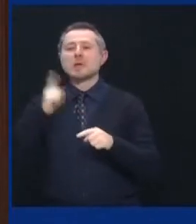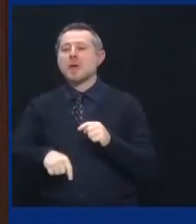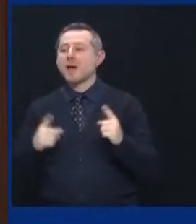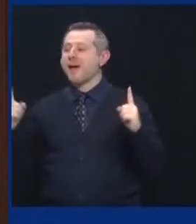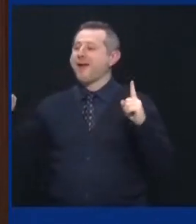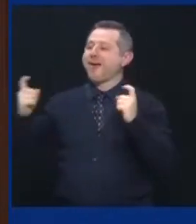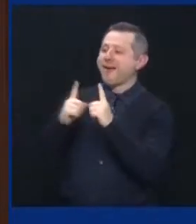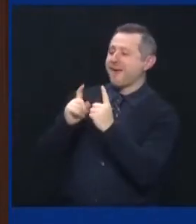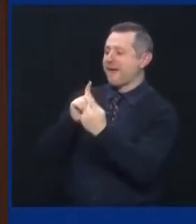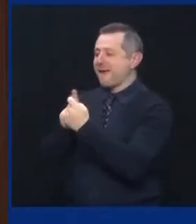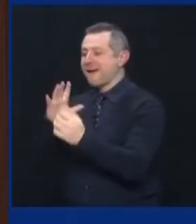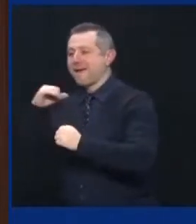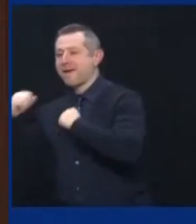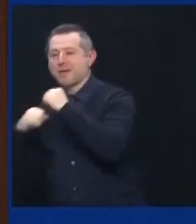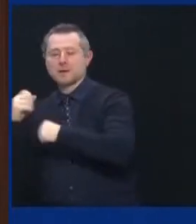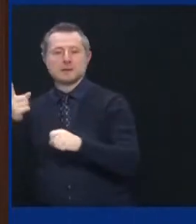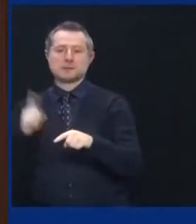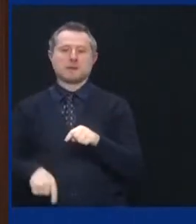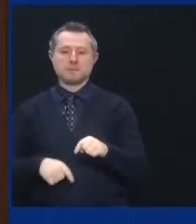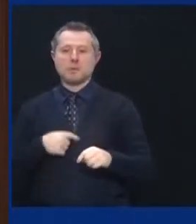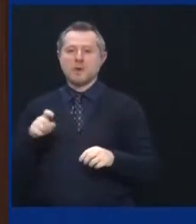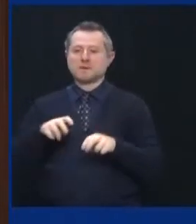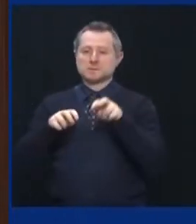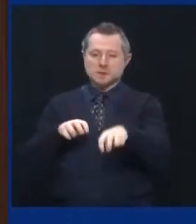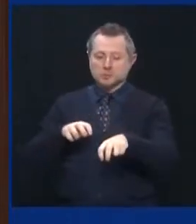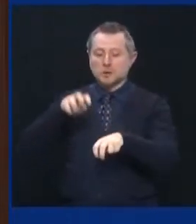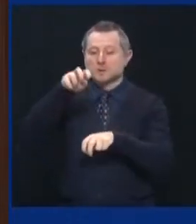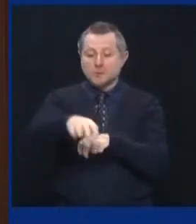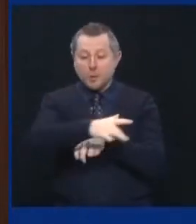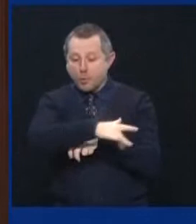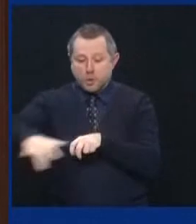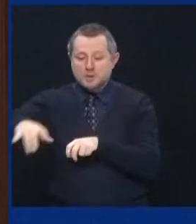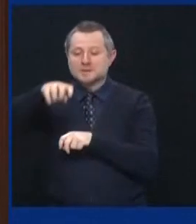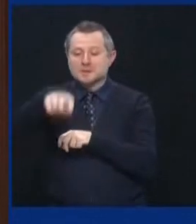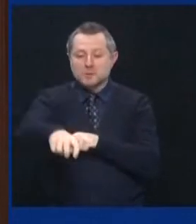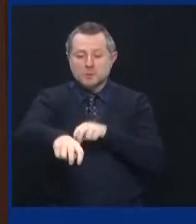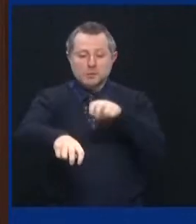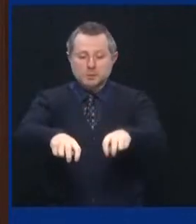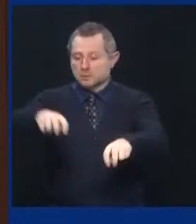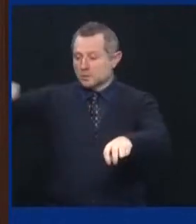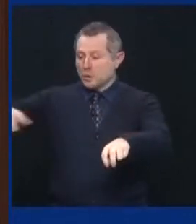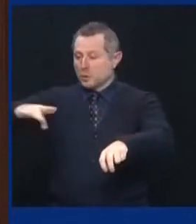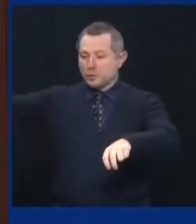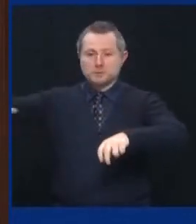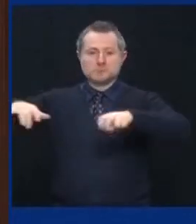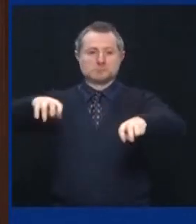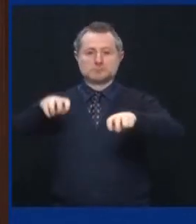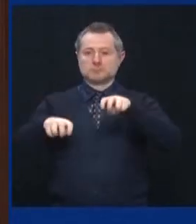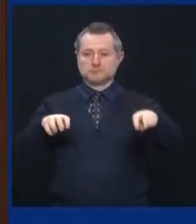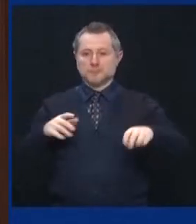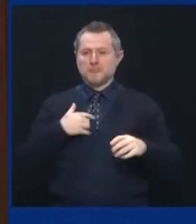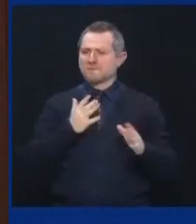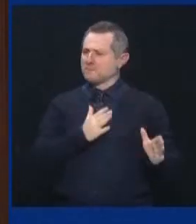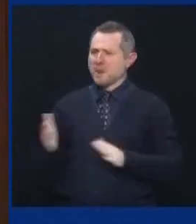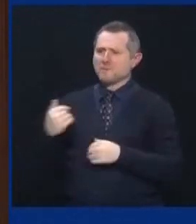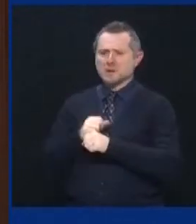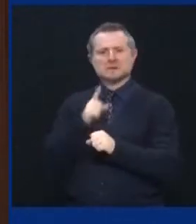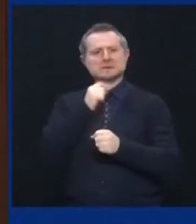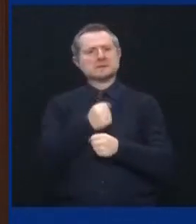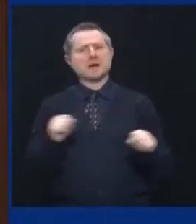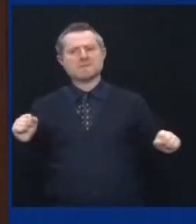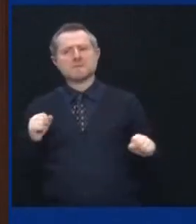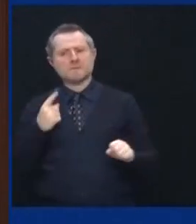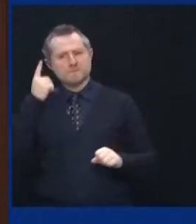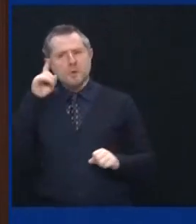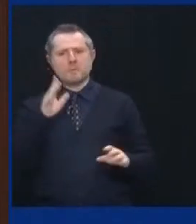by rows and other seats. So we think that this plan is the safe way for the Bills to have fans